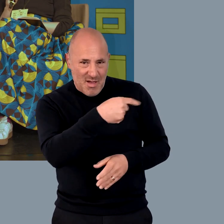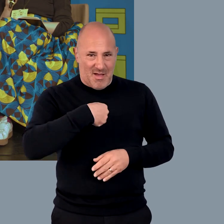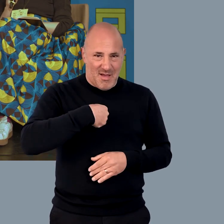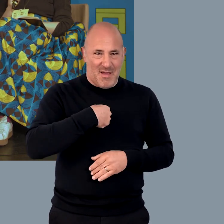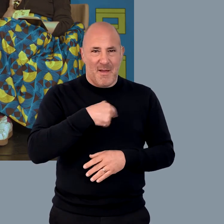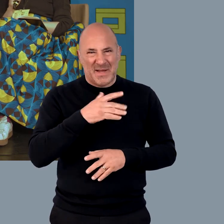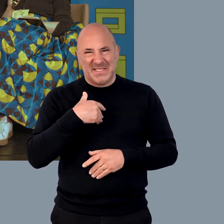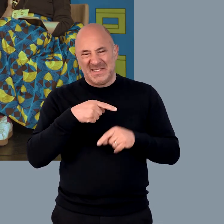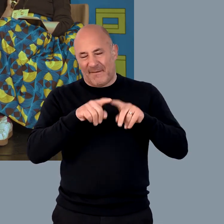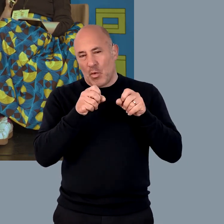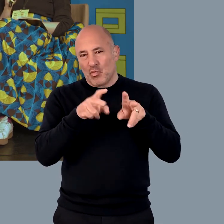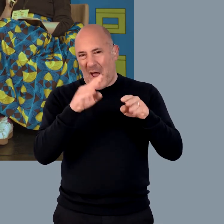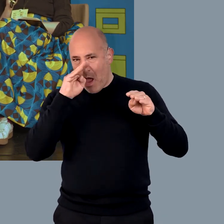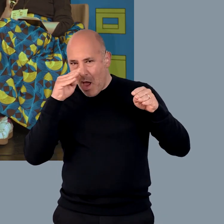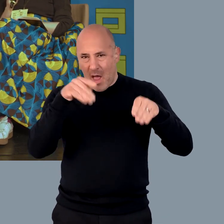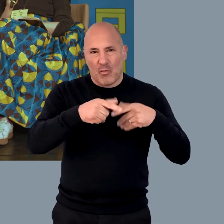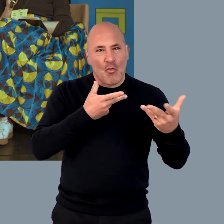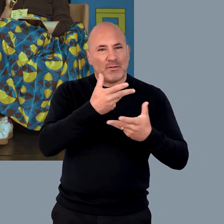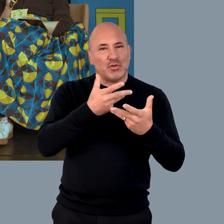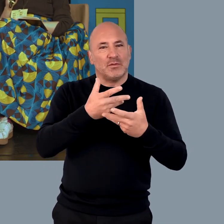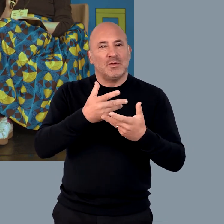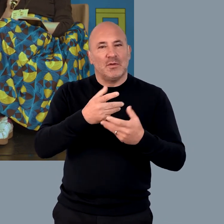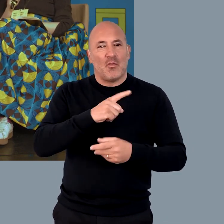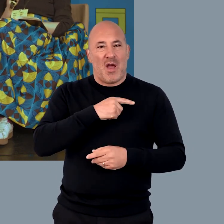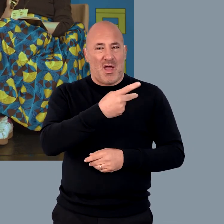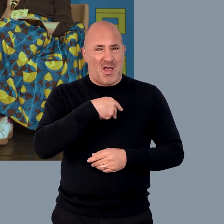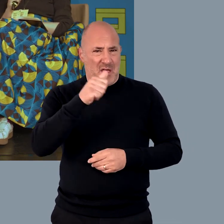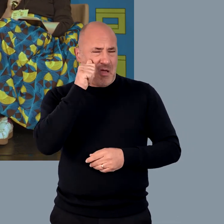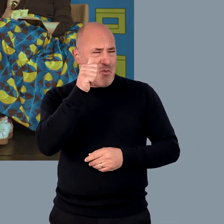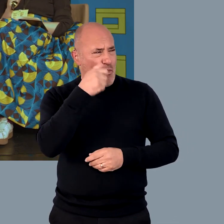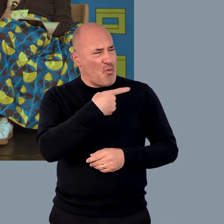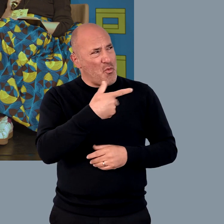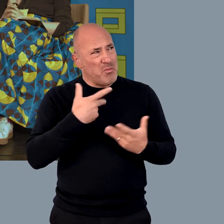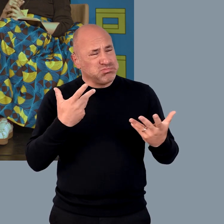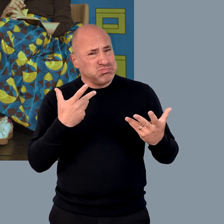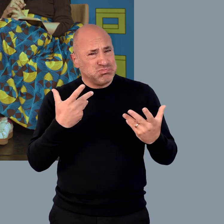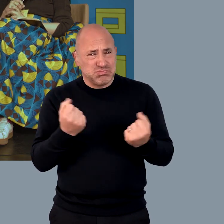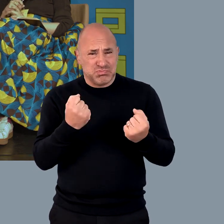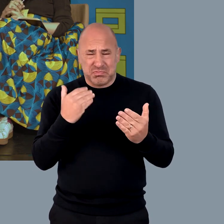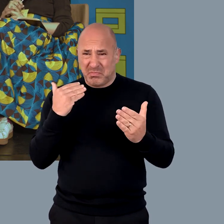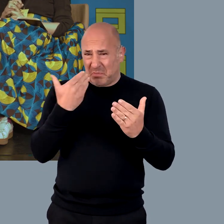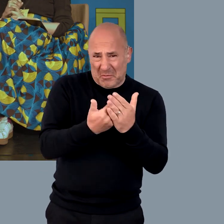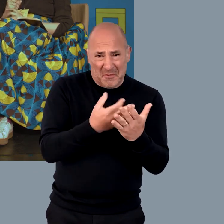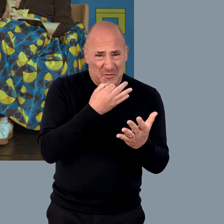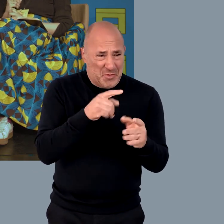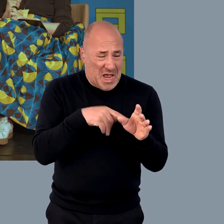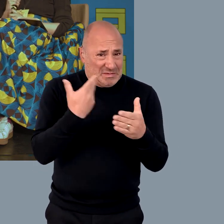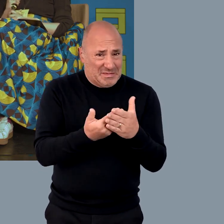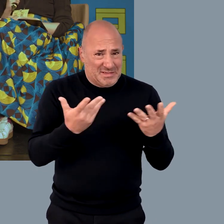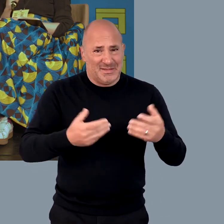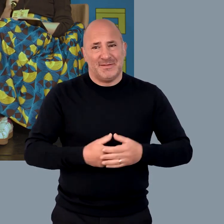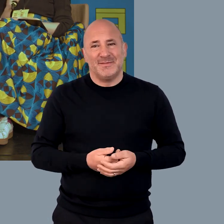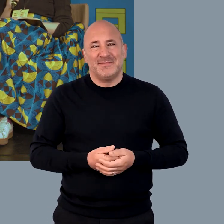Sara and I took a little bit of a different approach to this conversation today because we've known each other